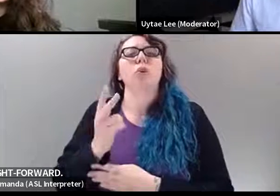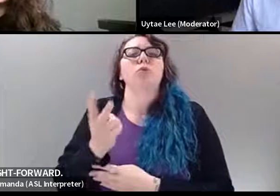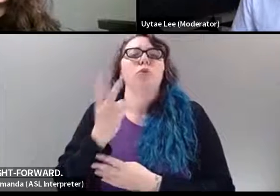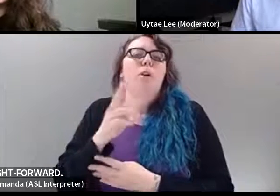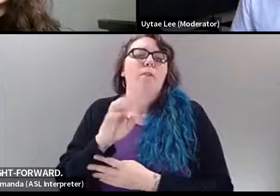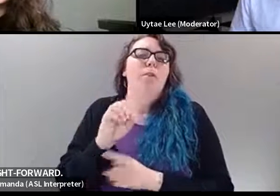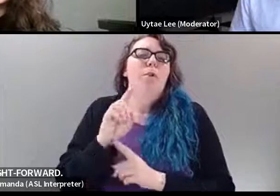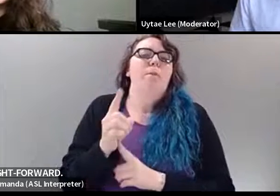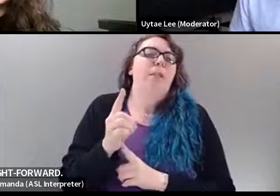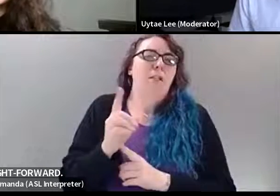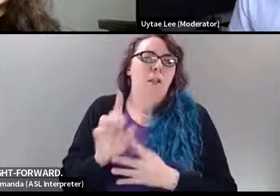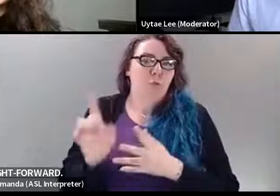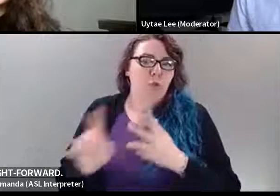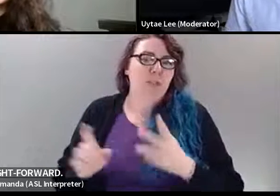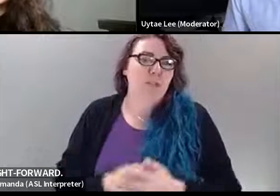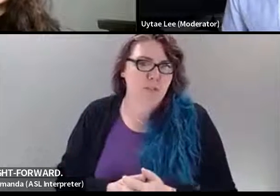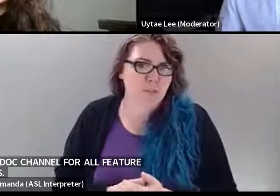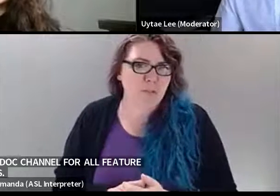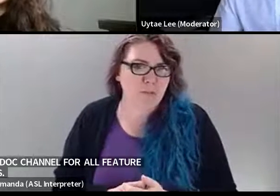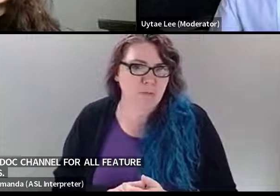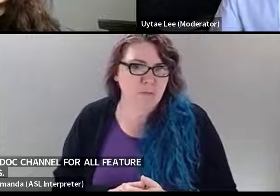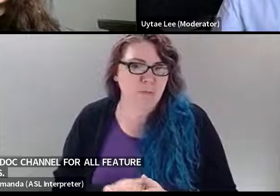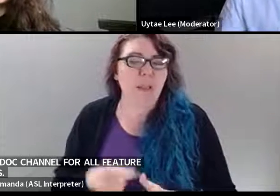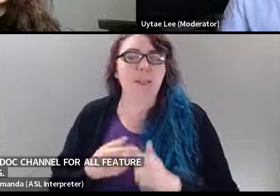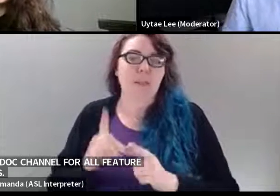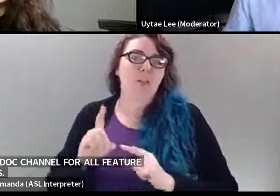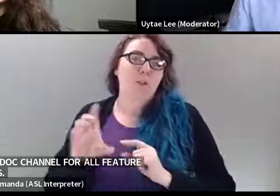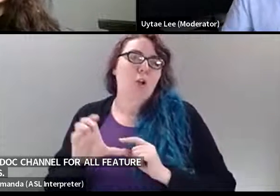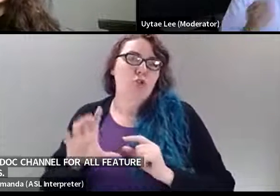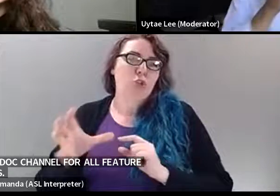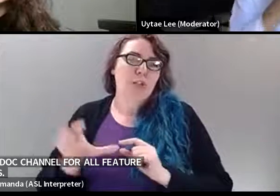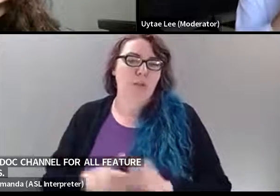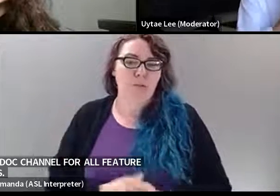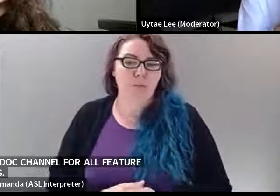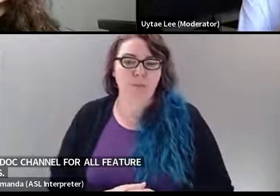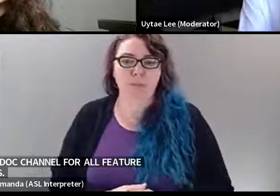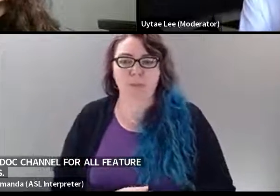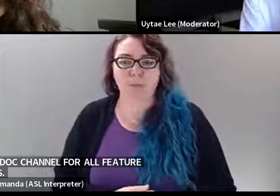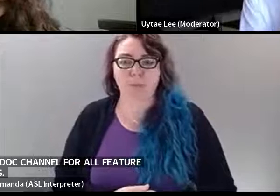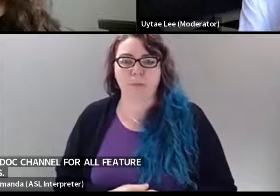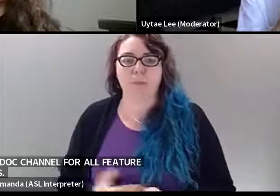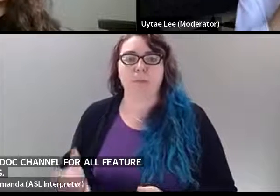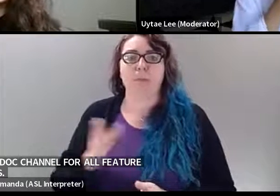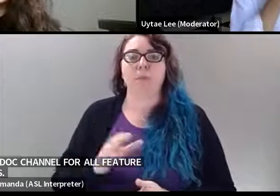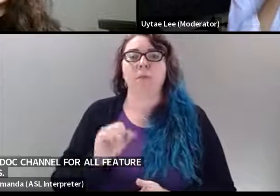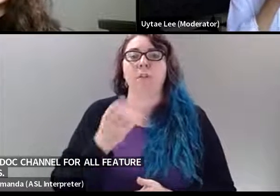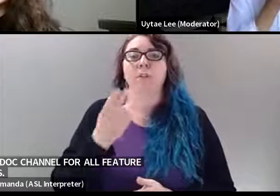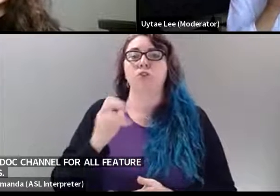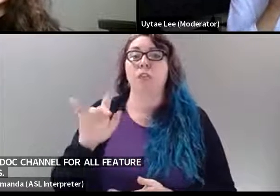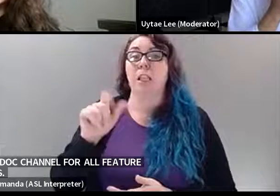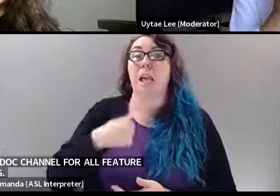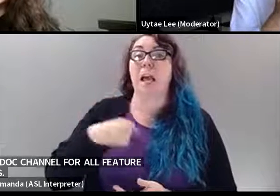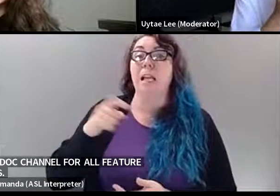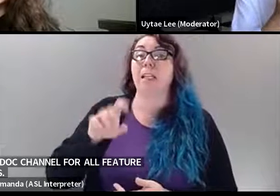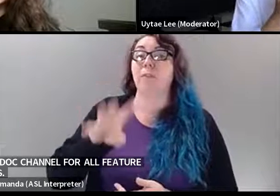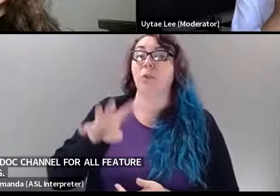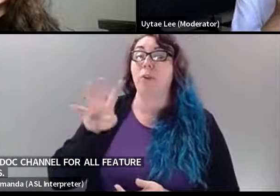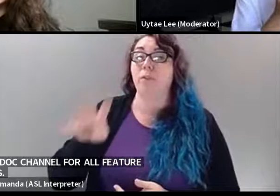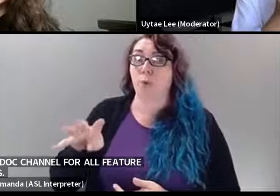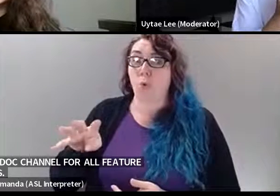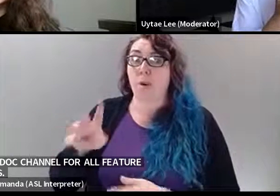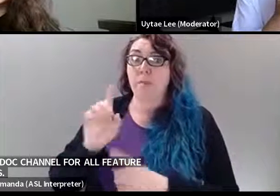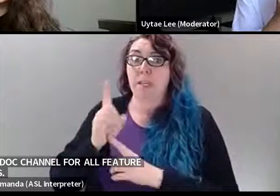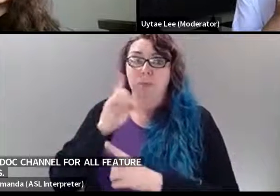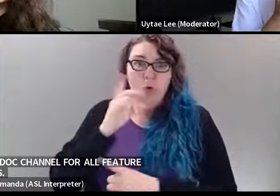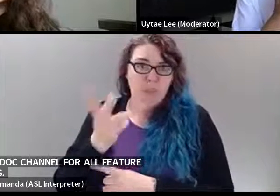for my projects for Absolutely, I have to have a 44-minute version for television broadcast, but I can do a feature length of